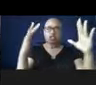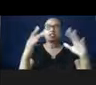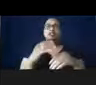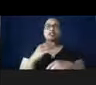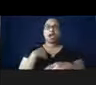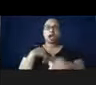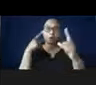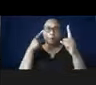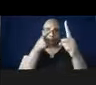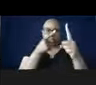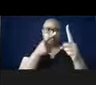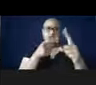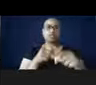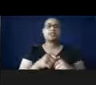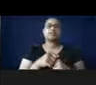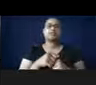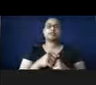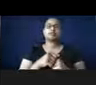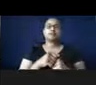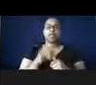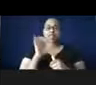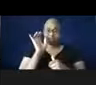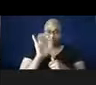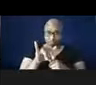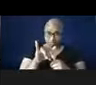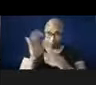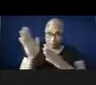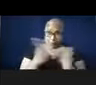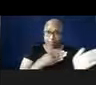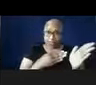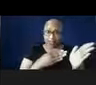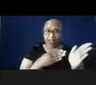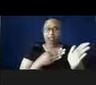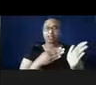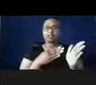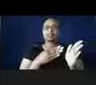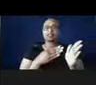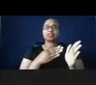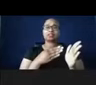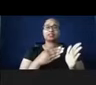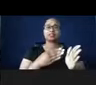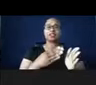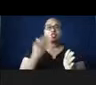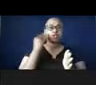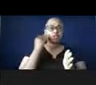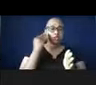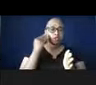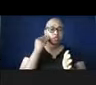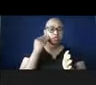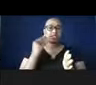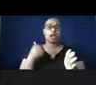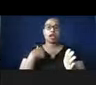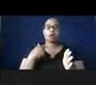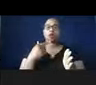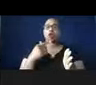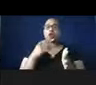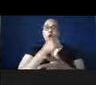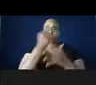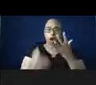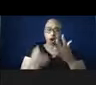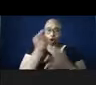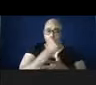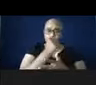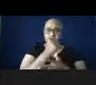And that strategic plan stems into something known as our priorities and actions document.